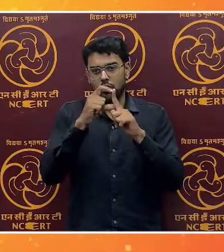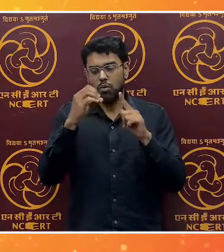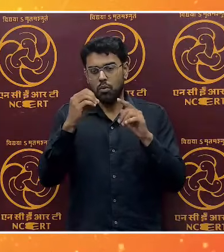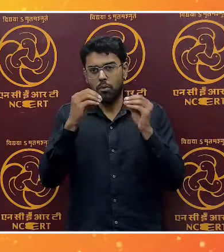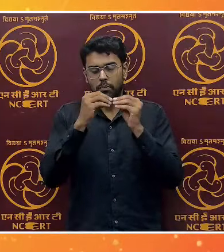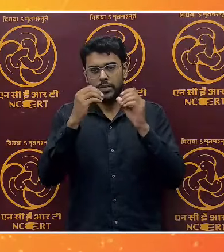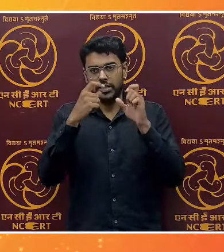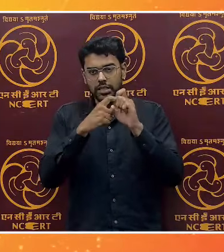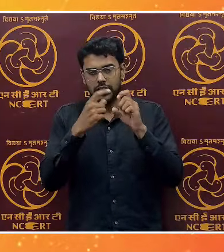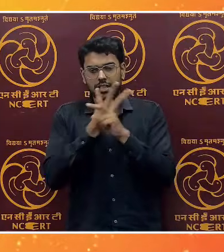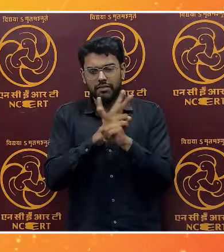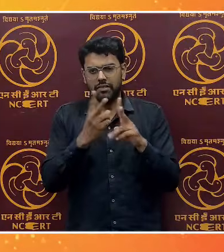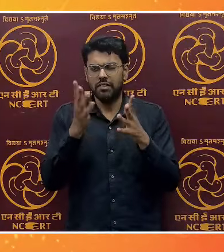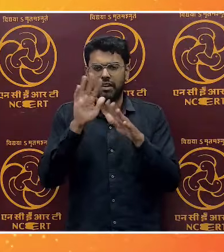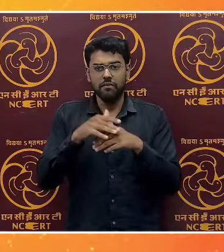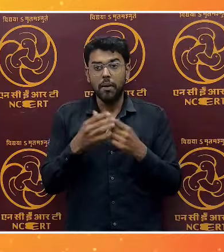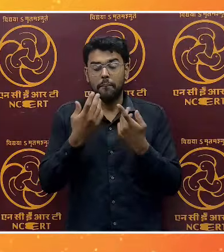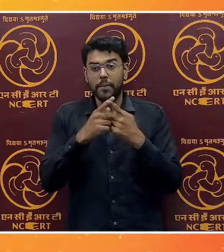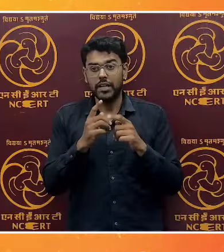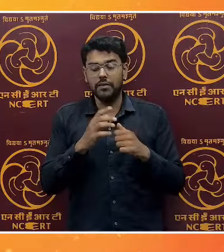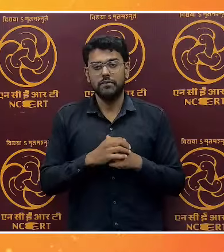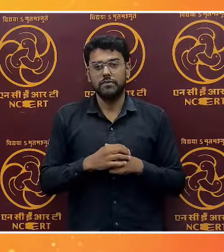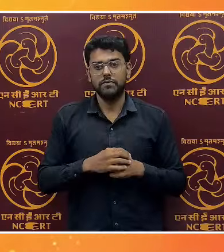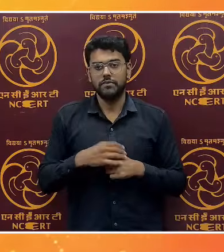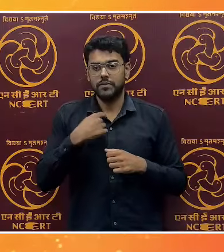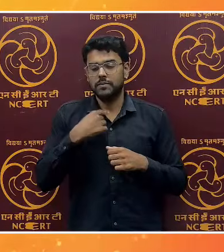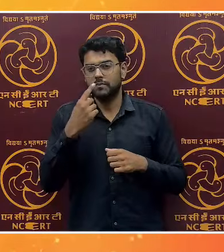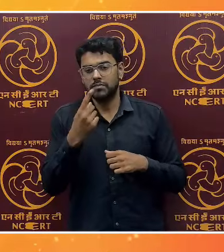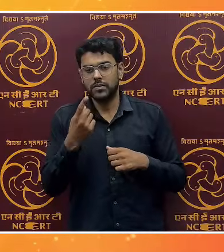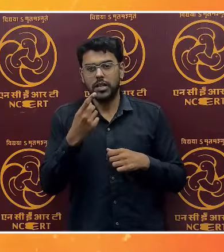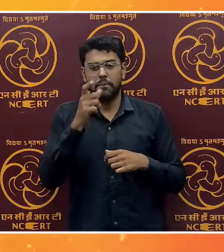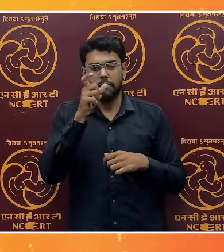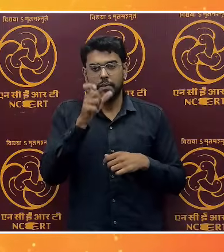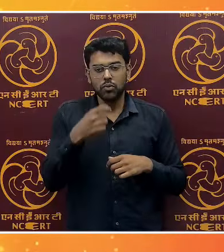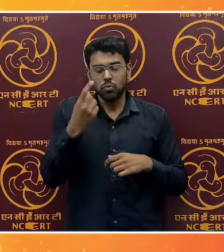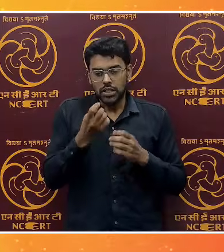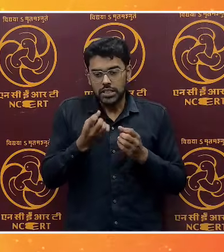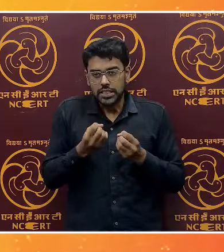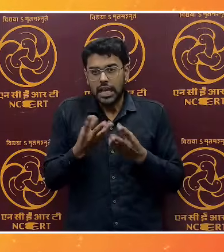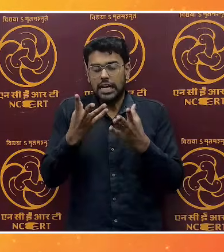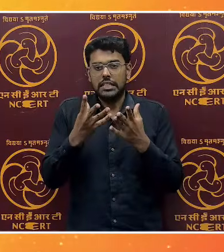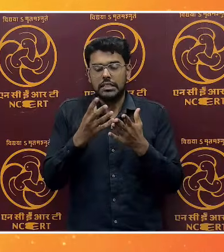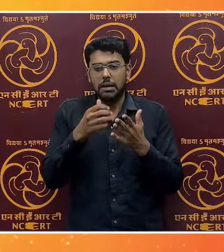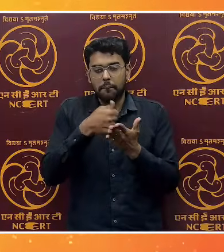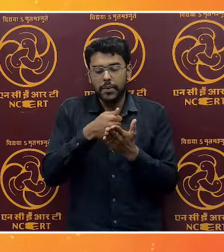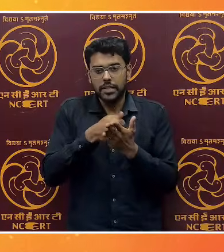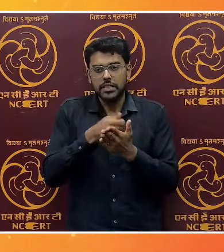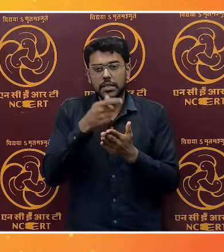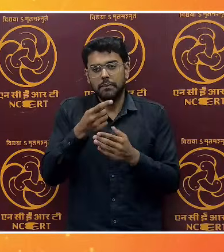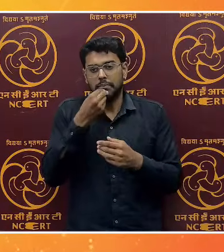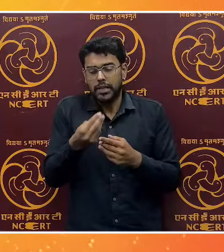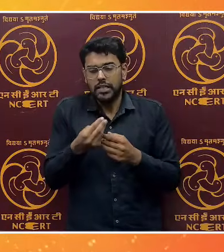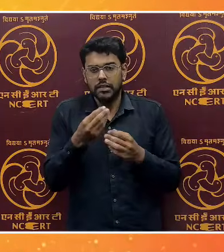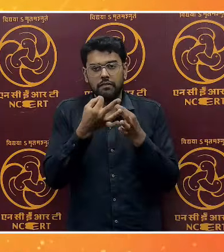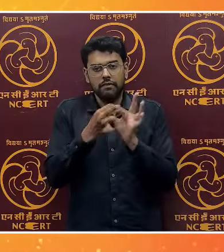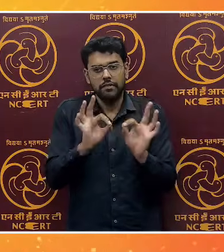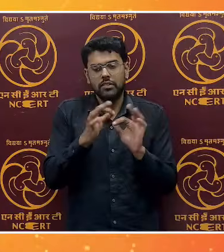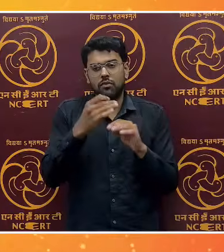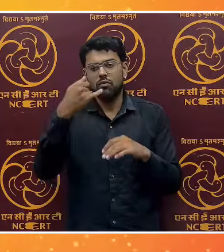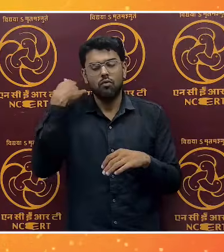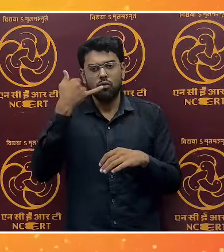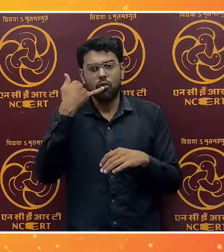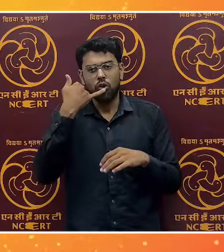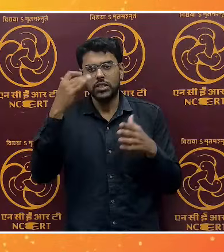are there. So but I know someone who is starting from the scratch, they should go for the